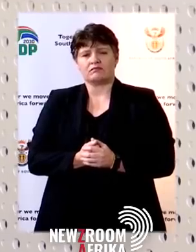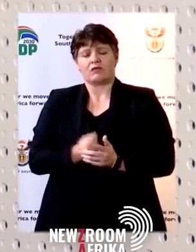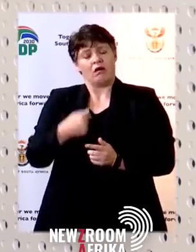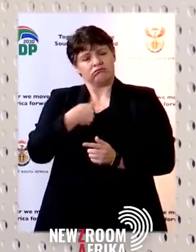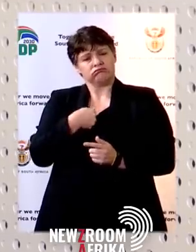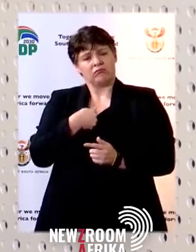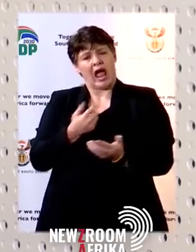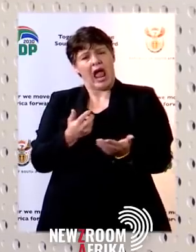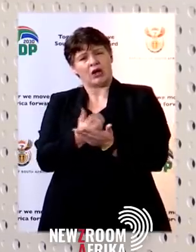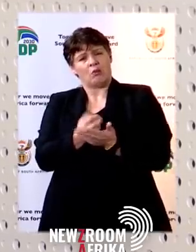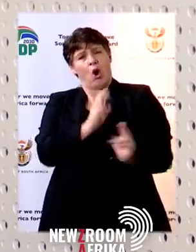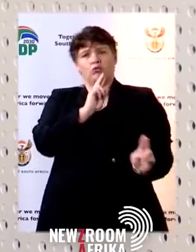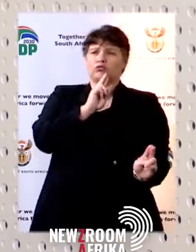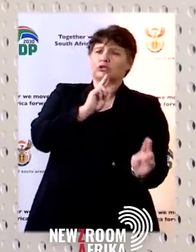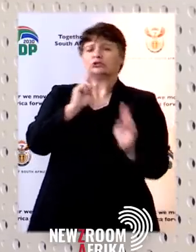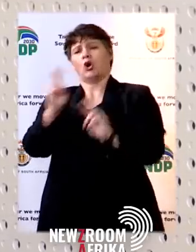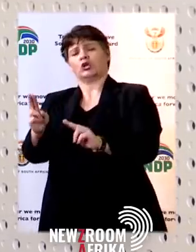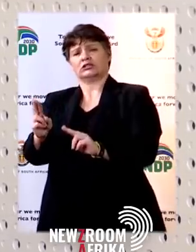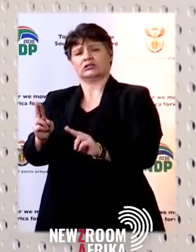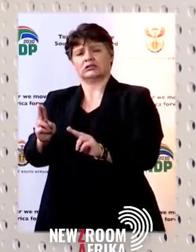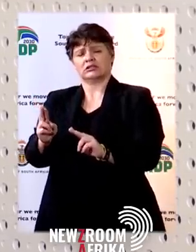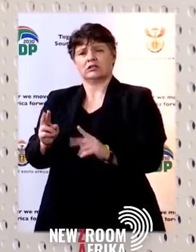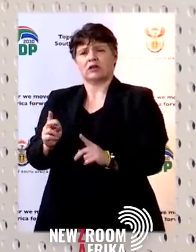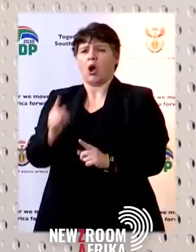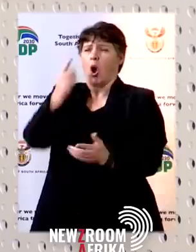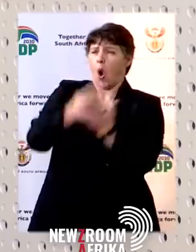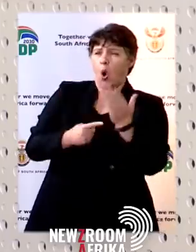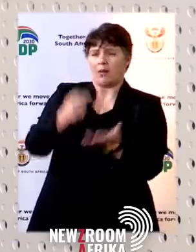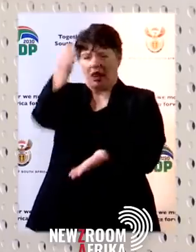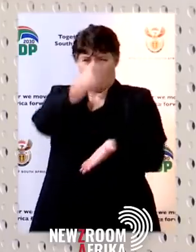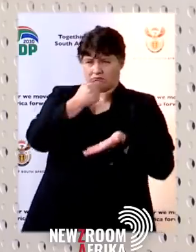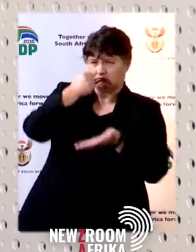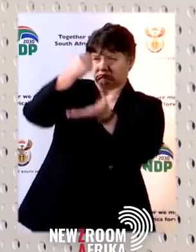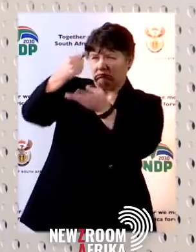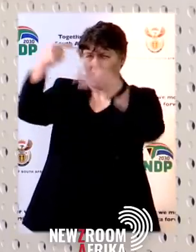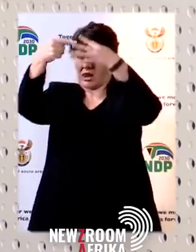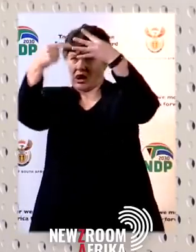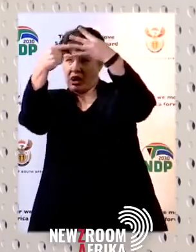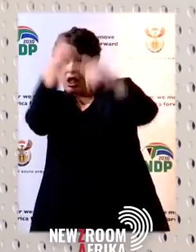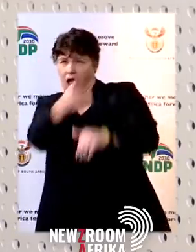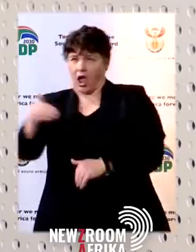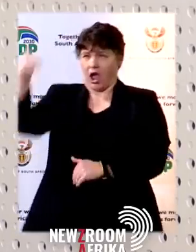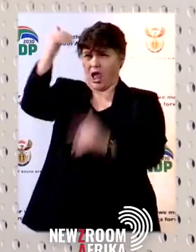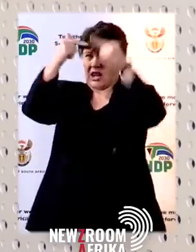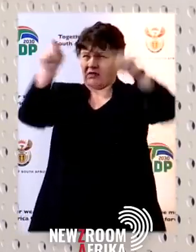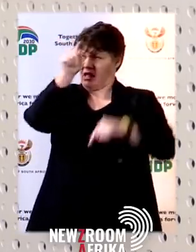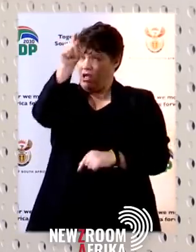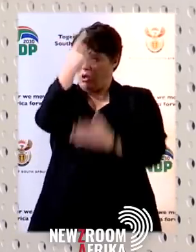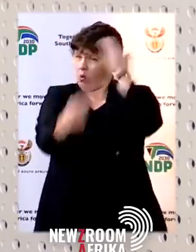response must not only be about the high-level fiscal and monetary variables. Those are very